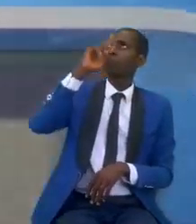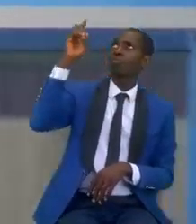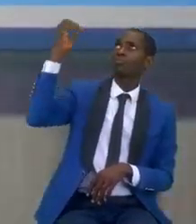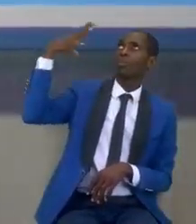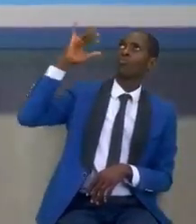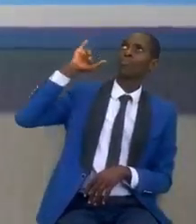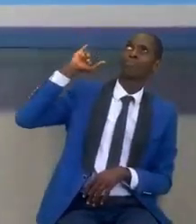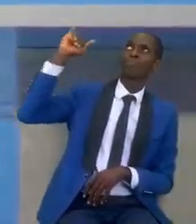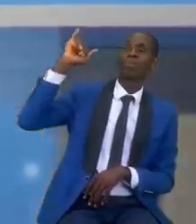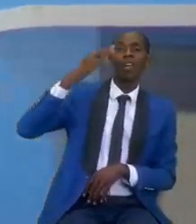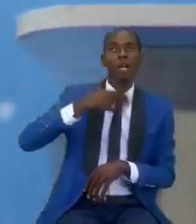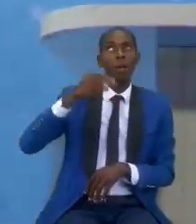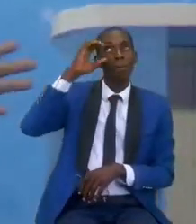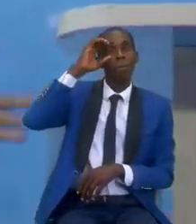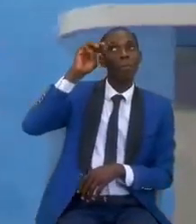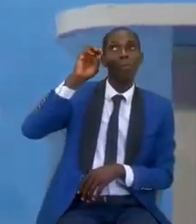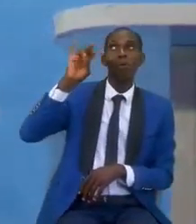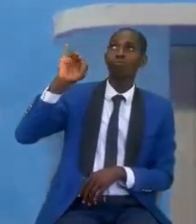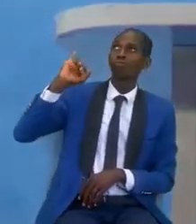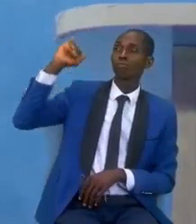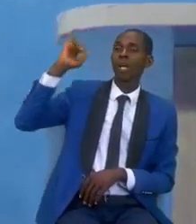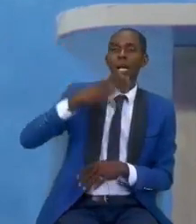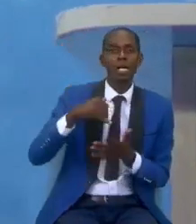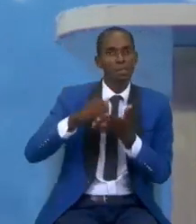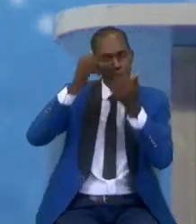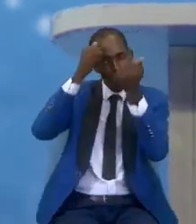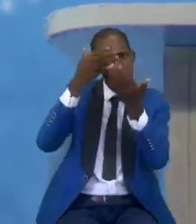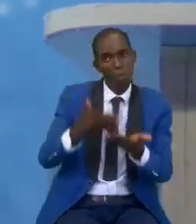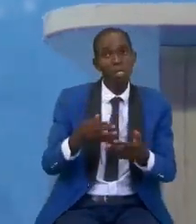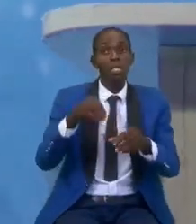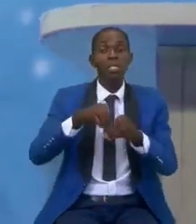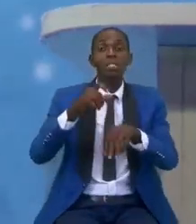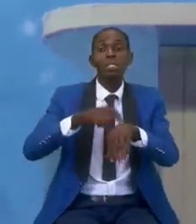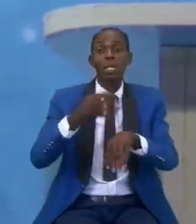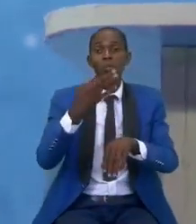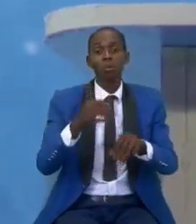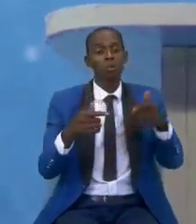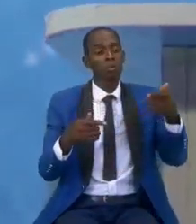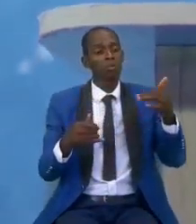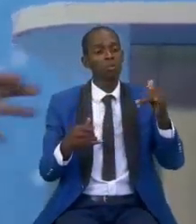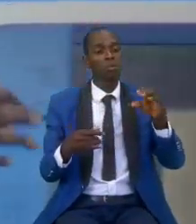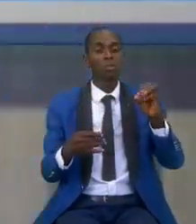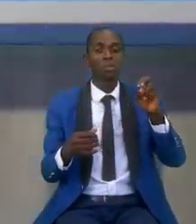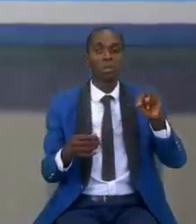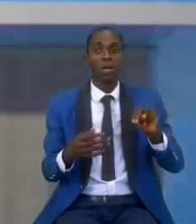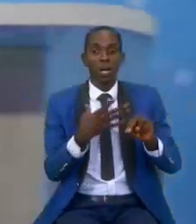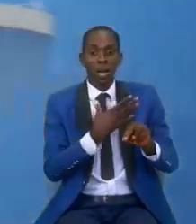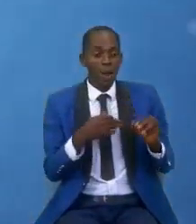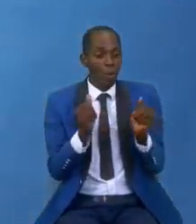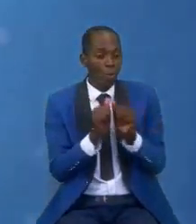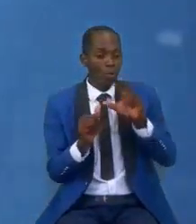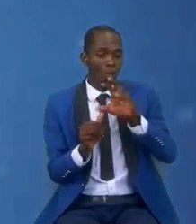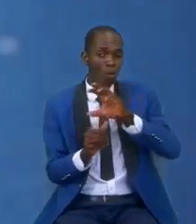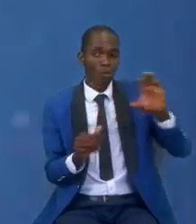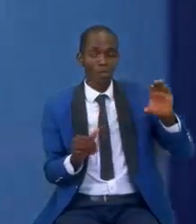of Gideon, and Gideon was 300 able to destroy all those Midianites. They walked in the